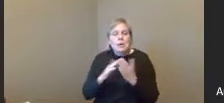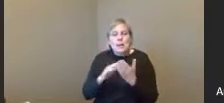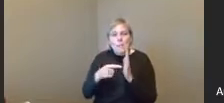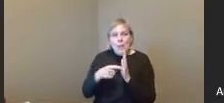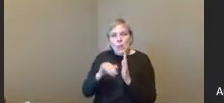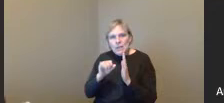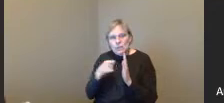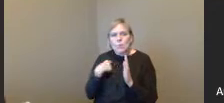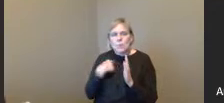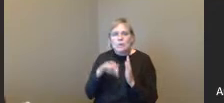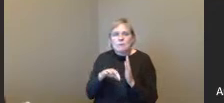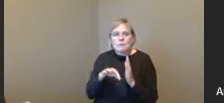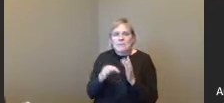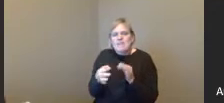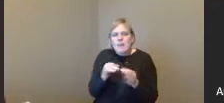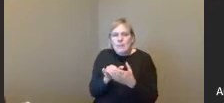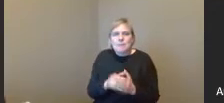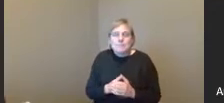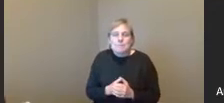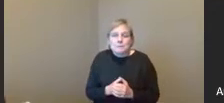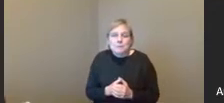and we should refine that. Yep.